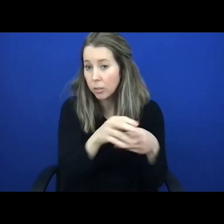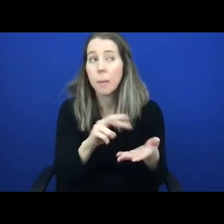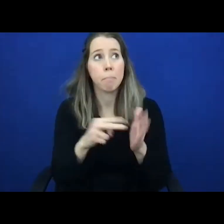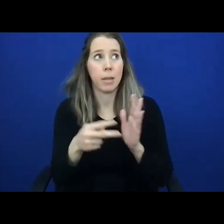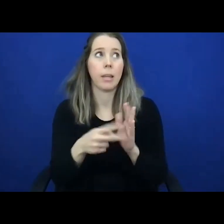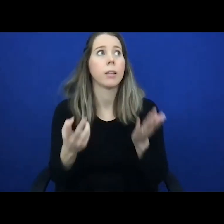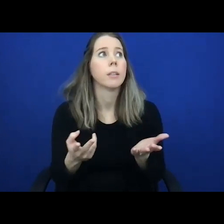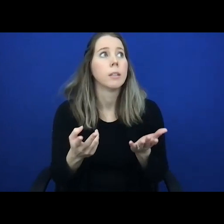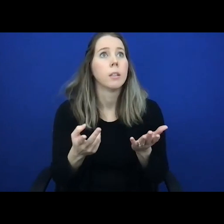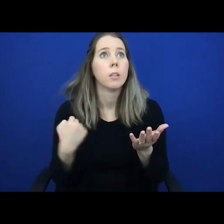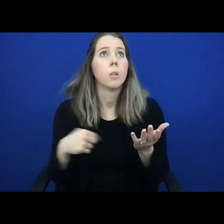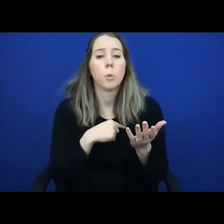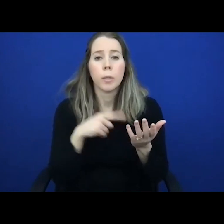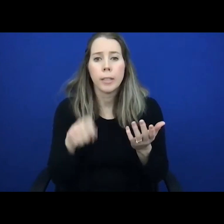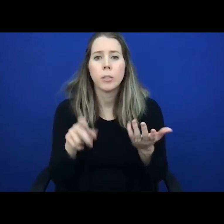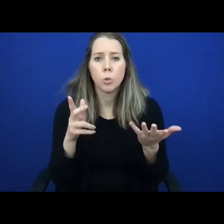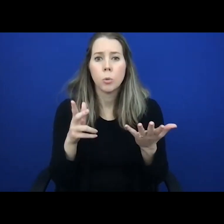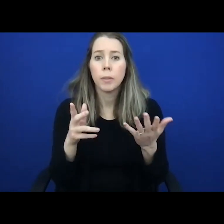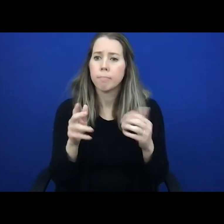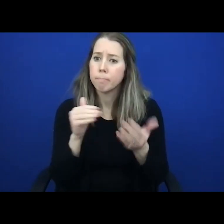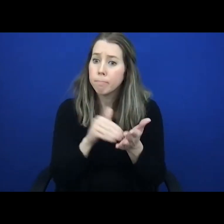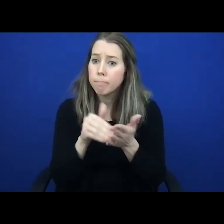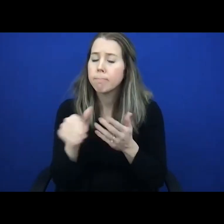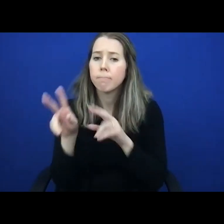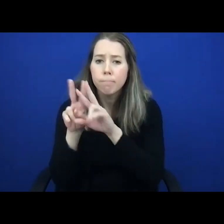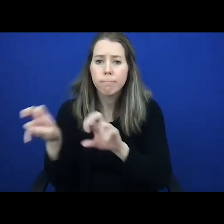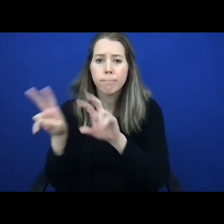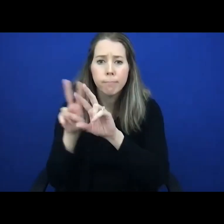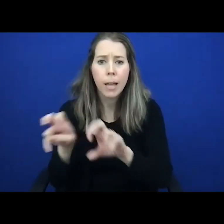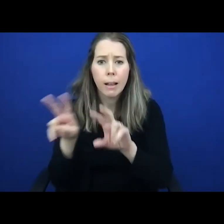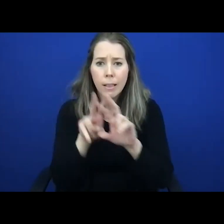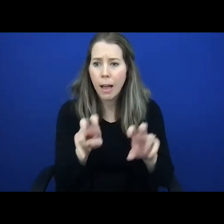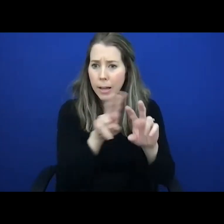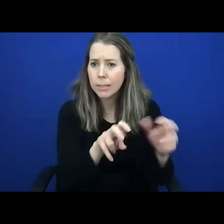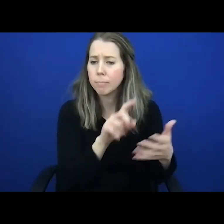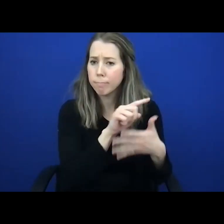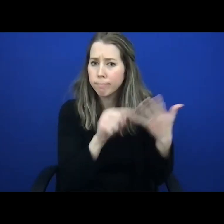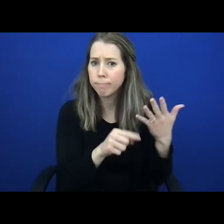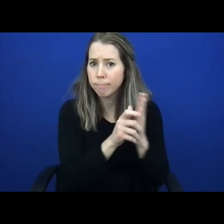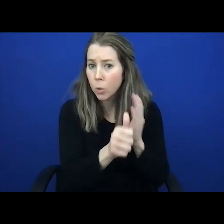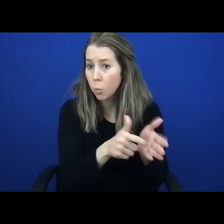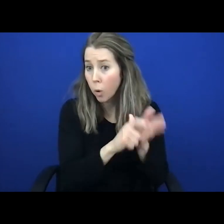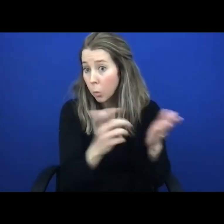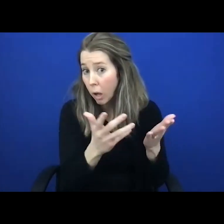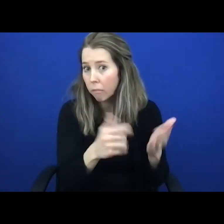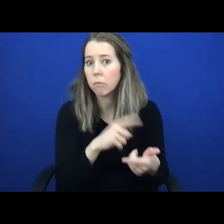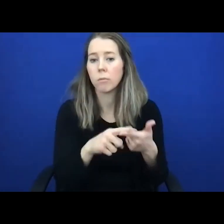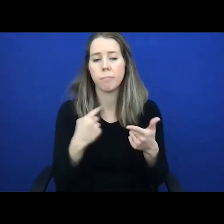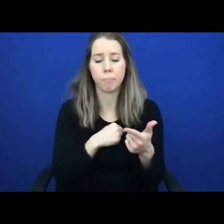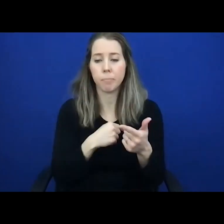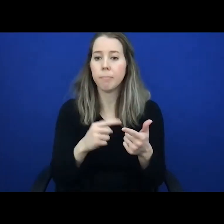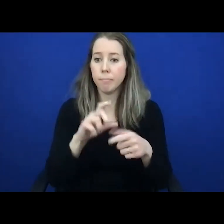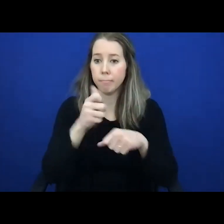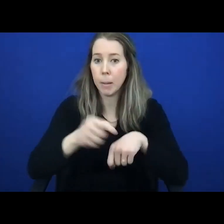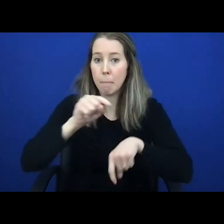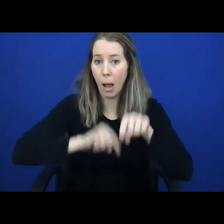we have to be scanning relatively frequently what those are. And then we use backwards